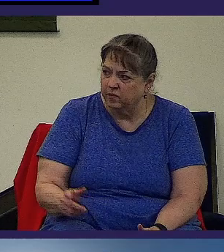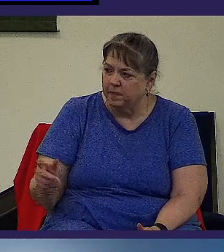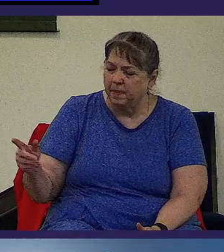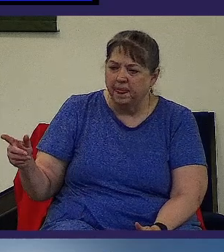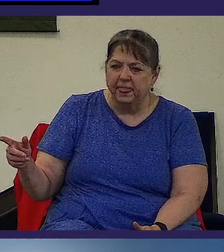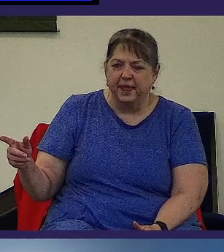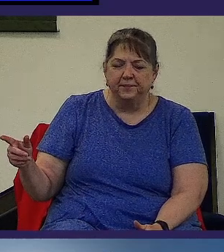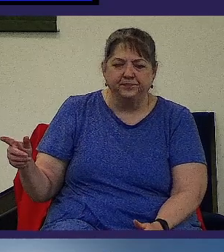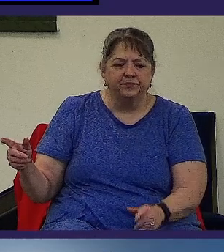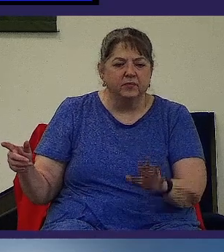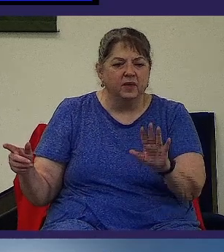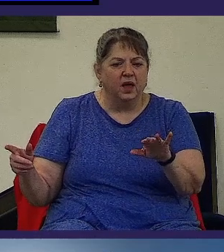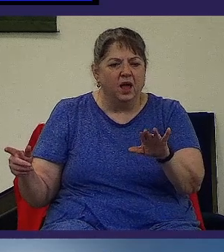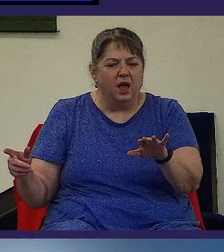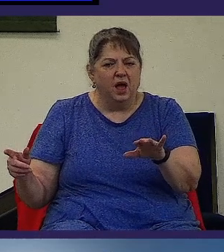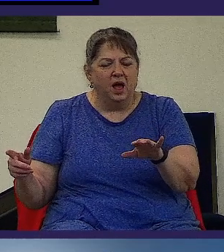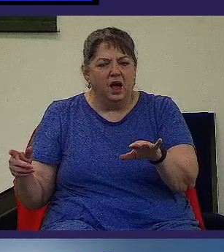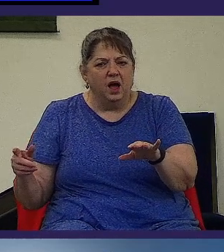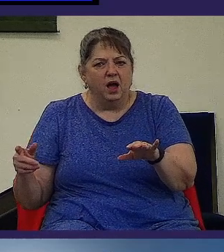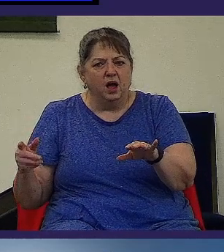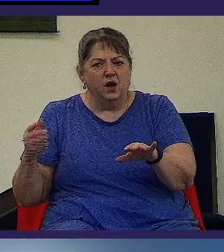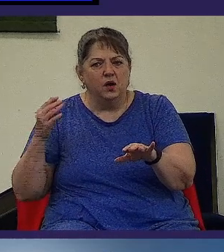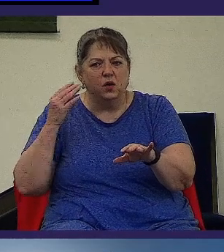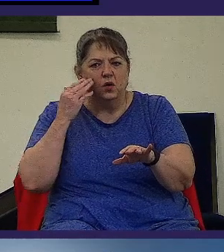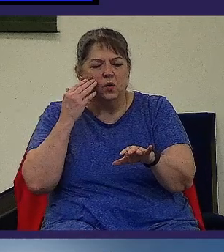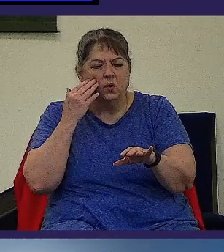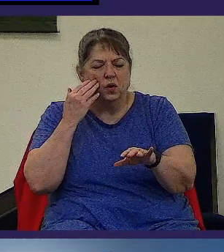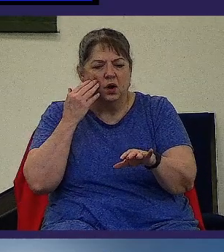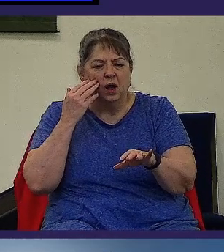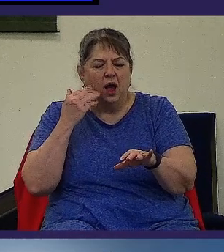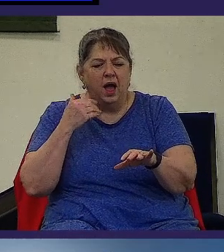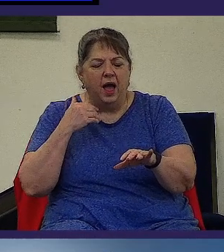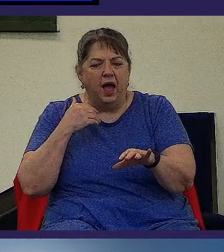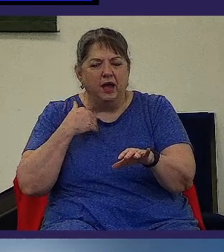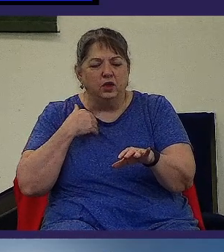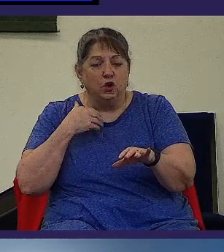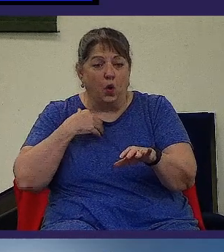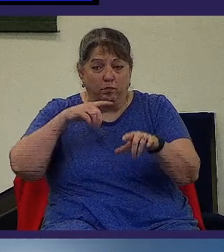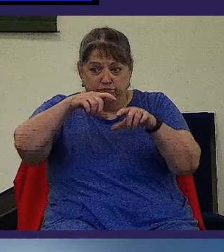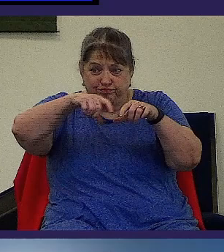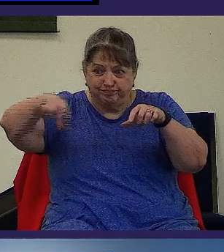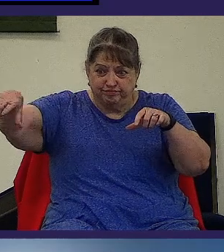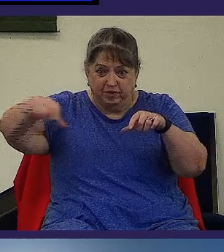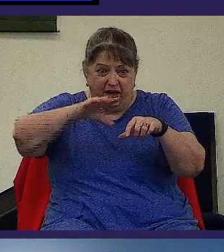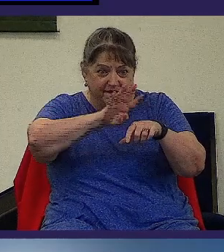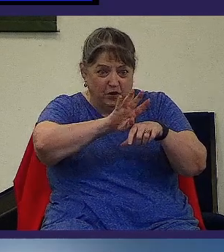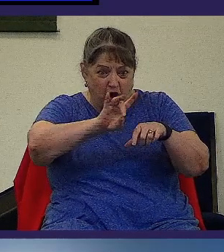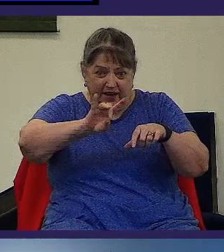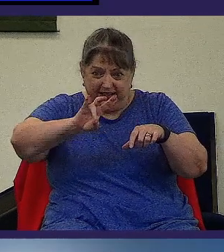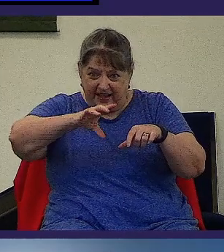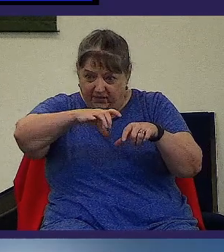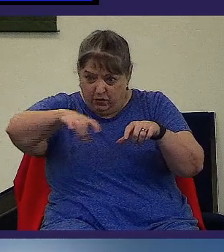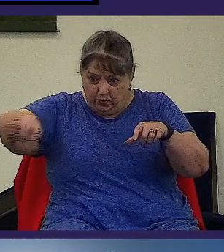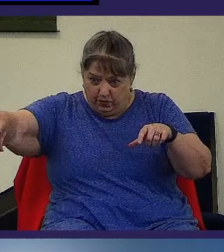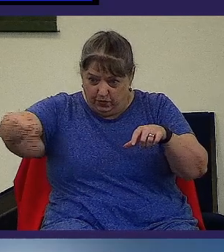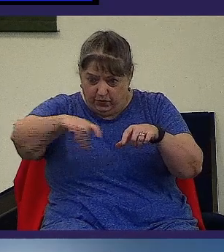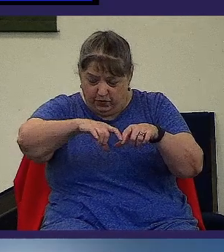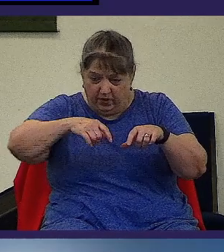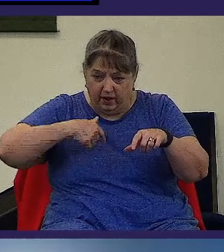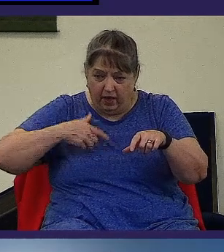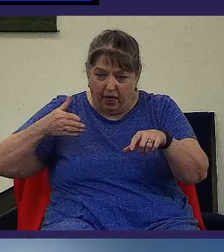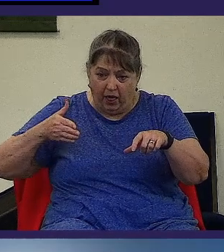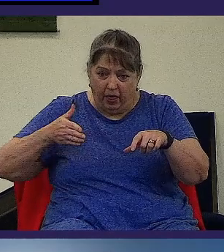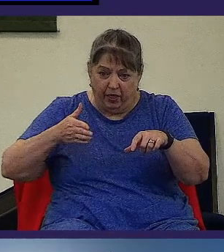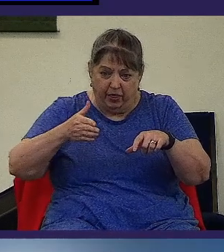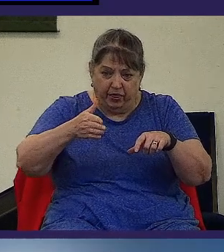street here uh ridge road and i go all the way to the other side right before you head into orangefield and then i turn back and i do that three times it